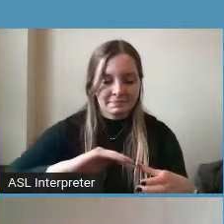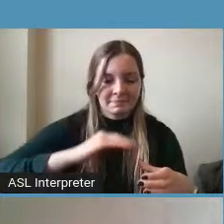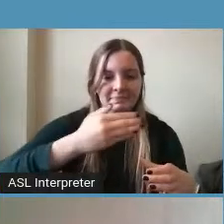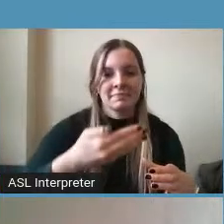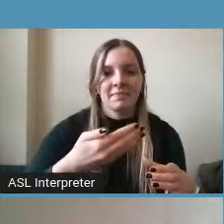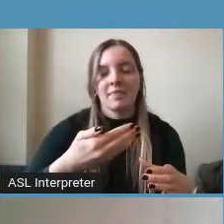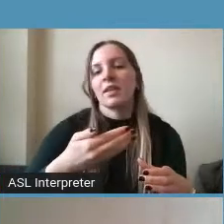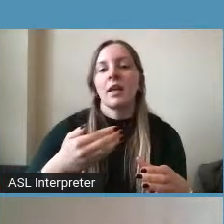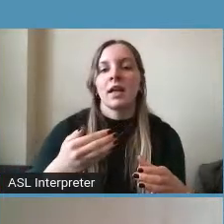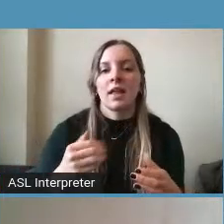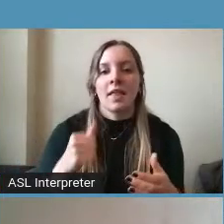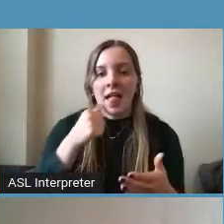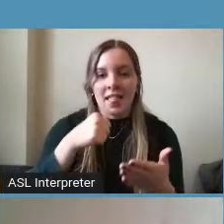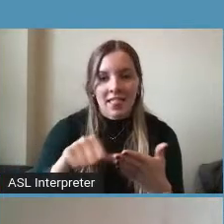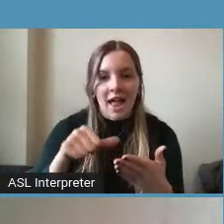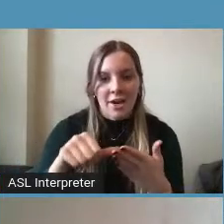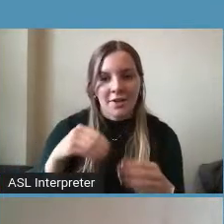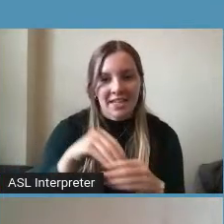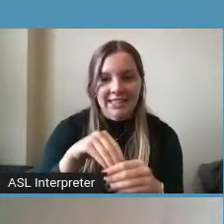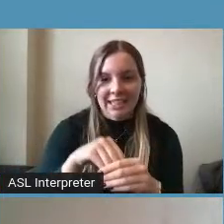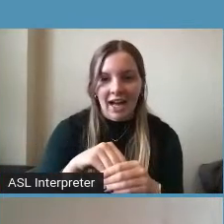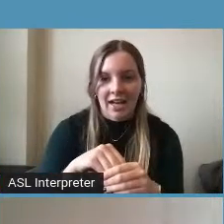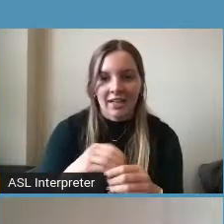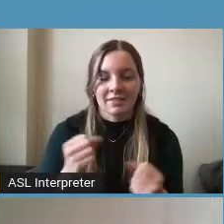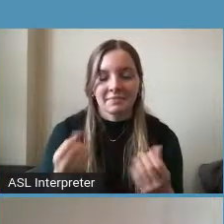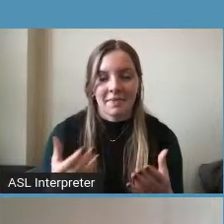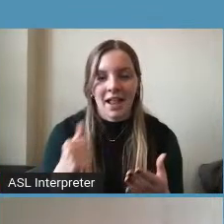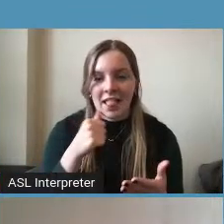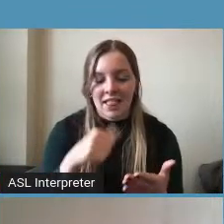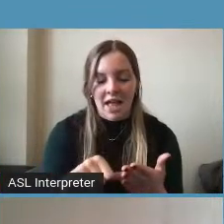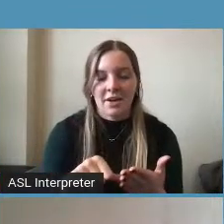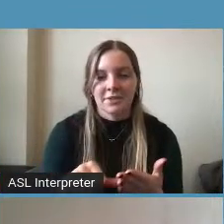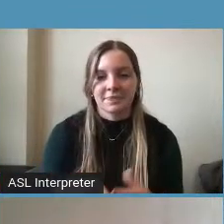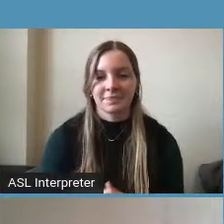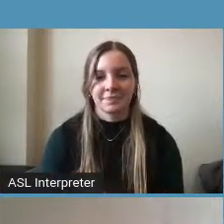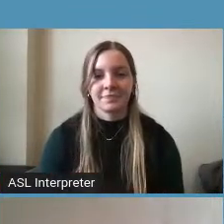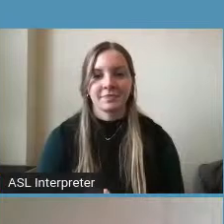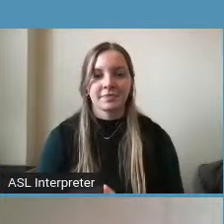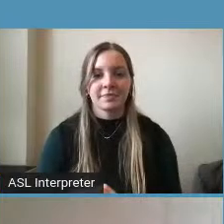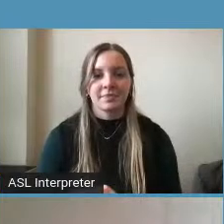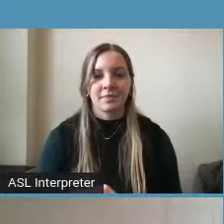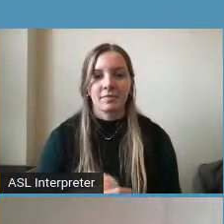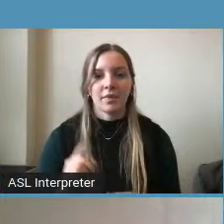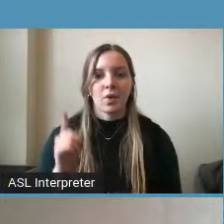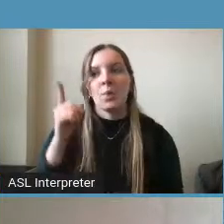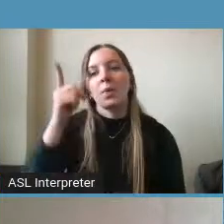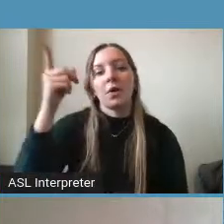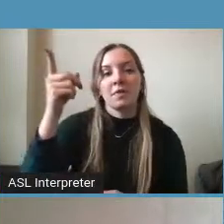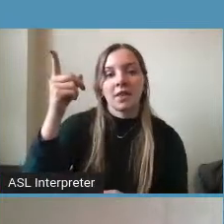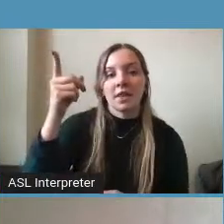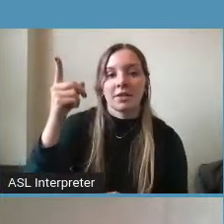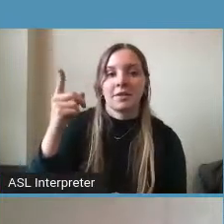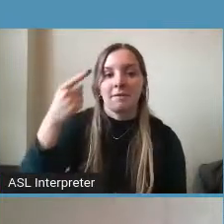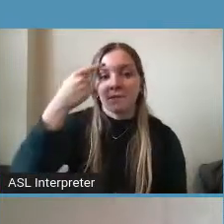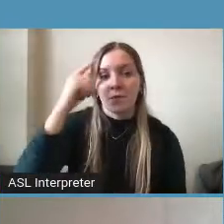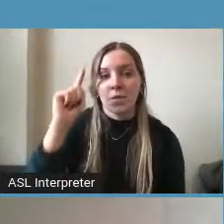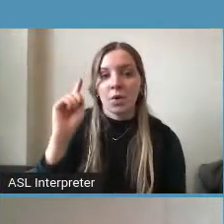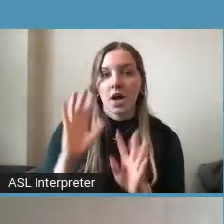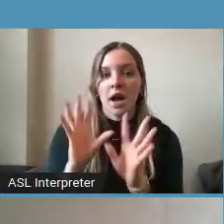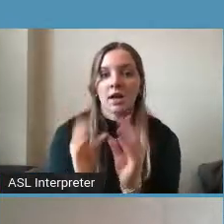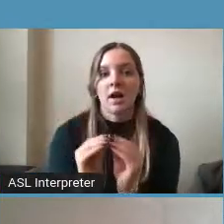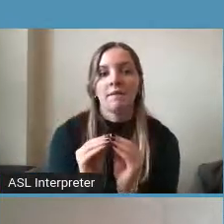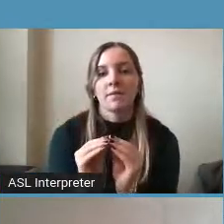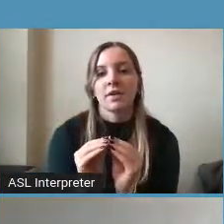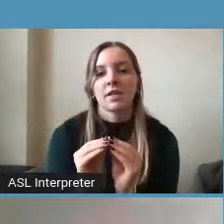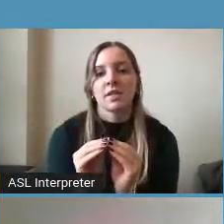a website around it. And we were in the Netherlands for a conference, and we were asked to come and image this to add to the work